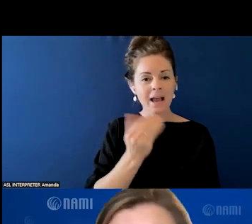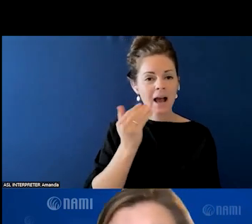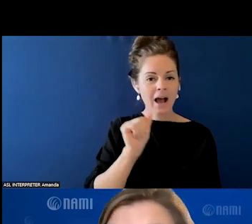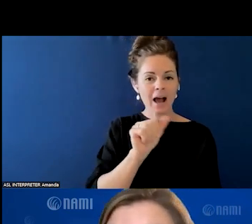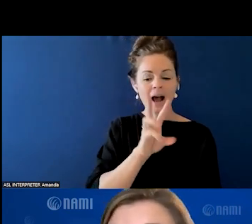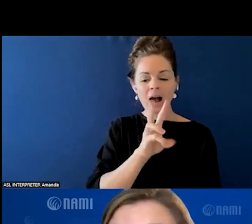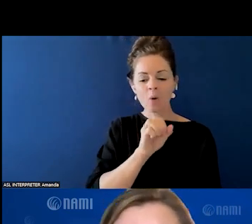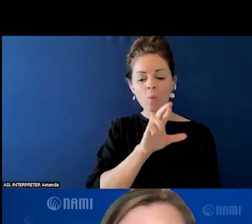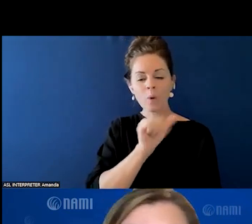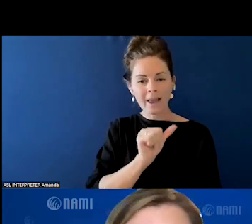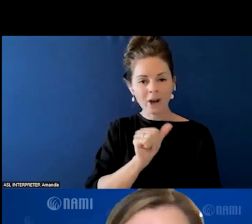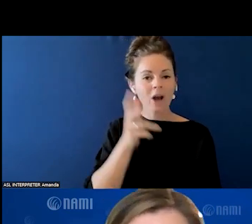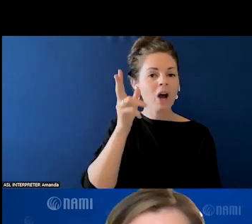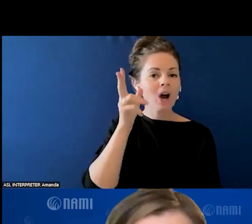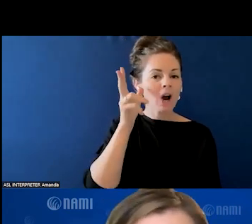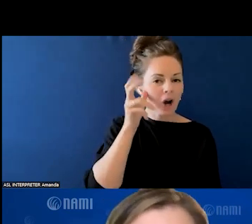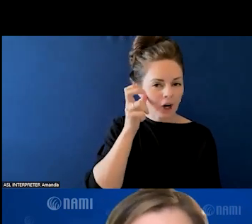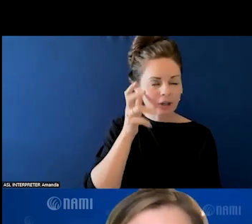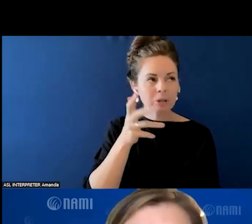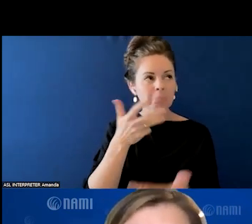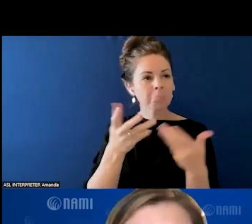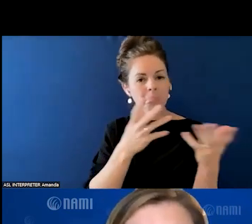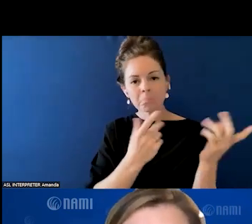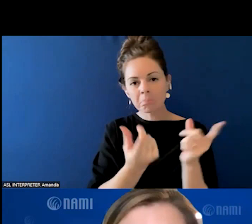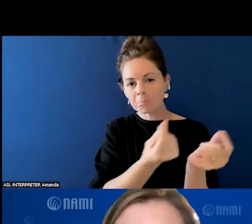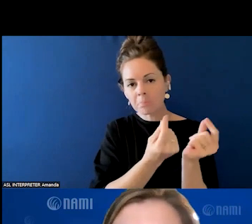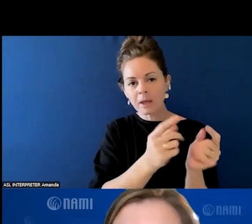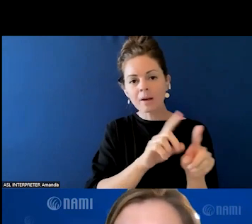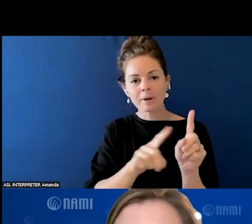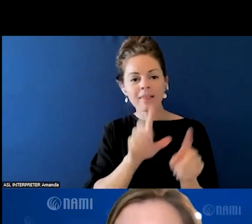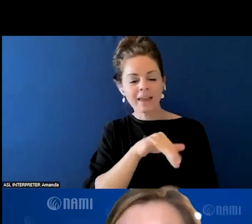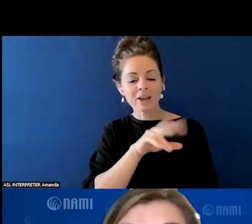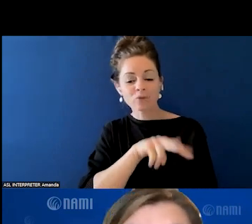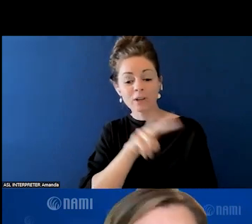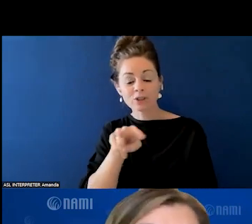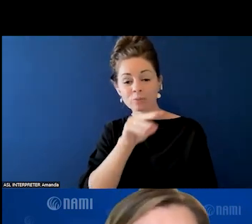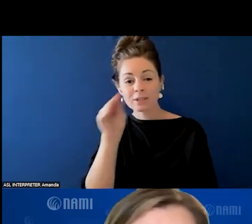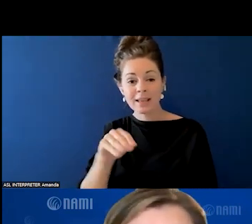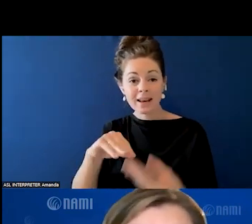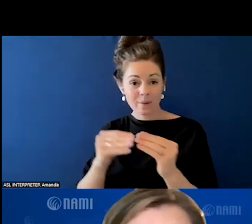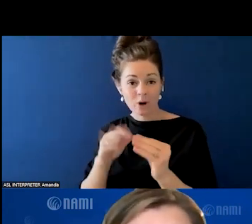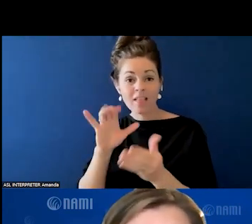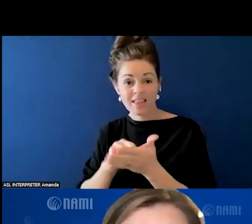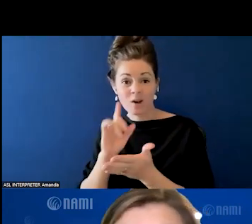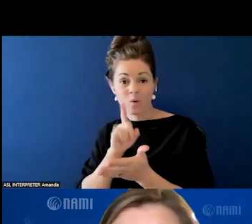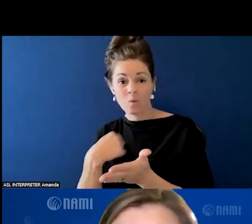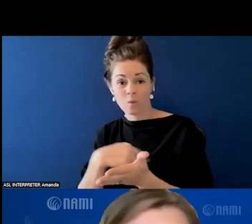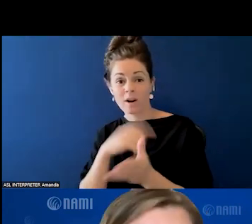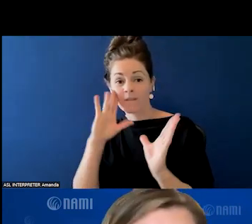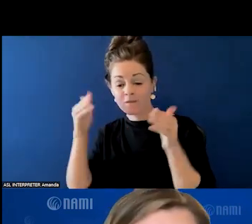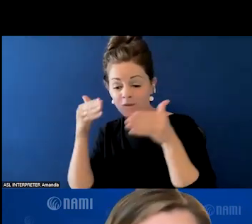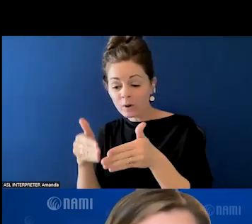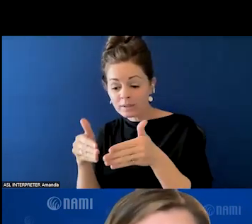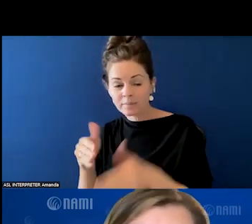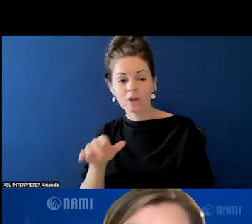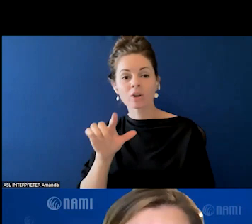heard of it in passing, but it's really that 22% number that we're zeroing in on. We also found that 29% have never heard